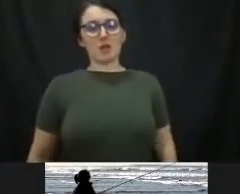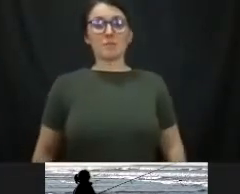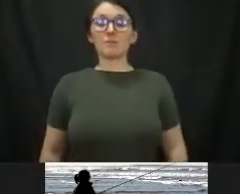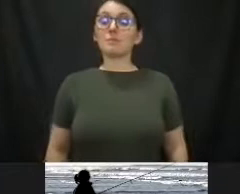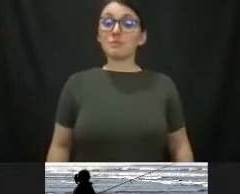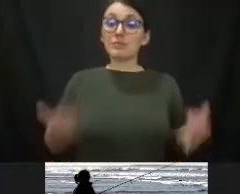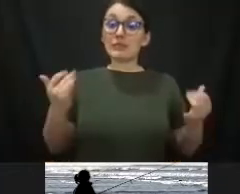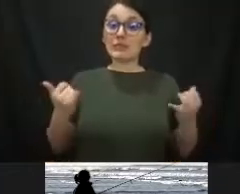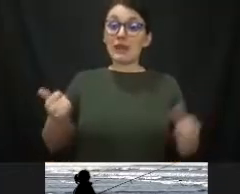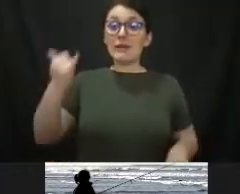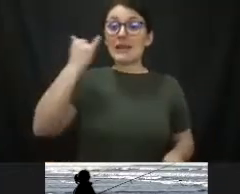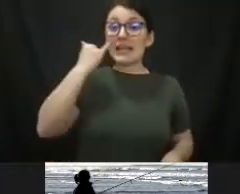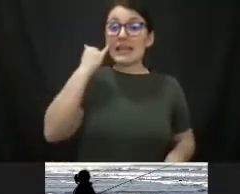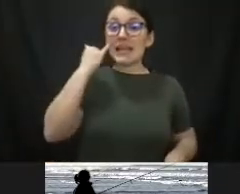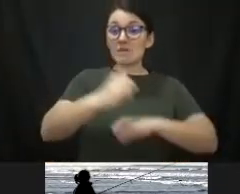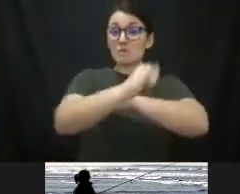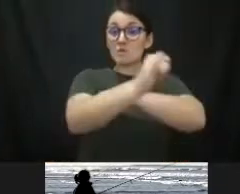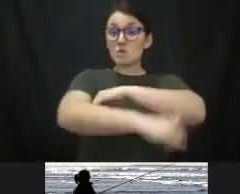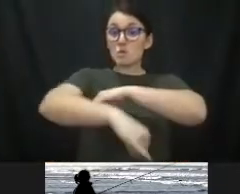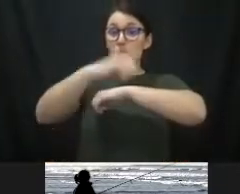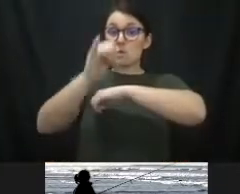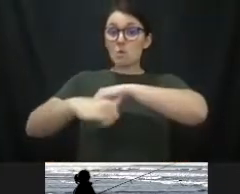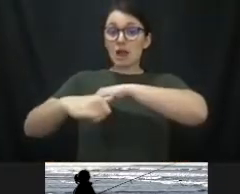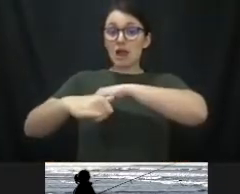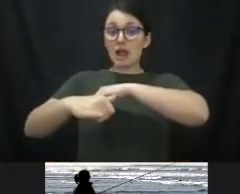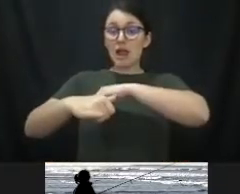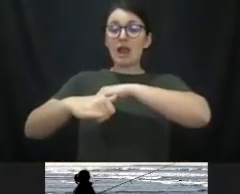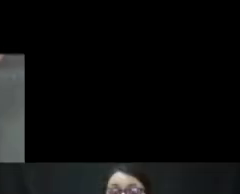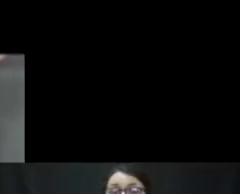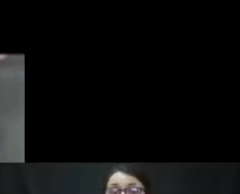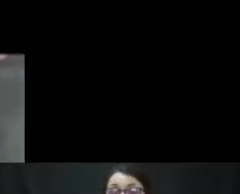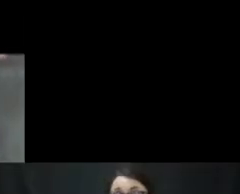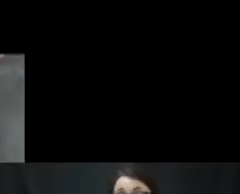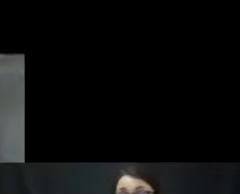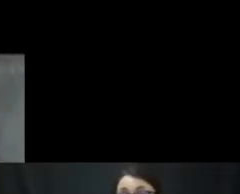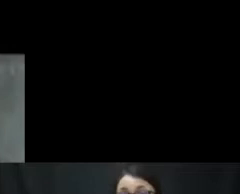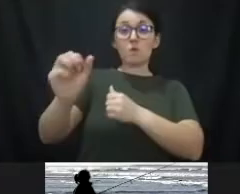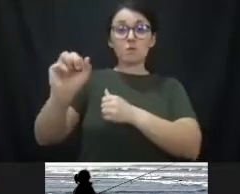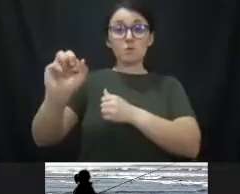If the whale is going away from you or towards you,